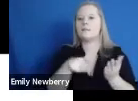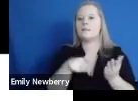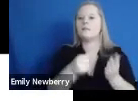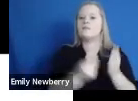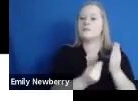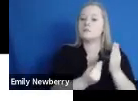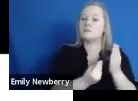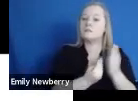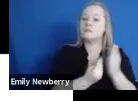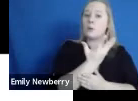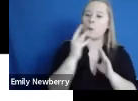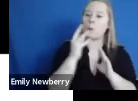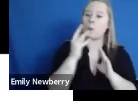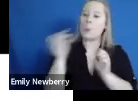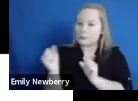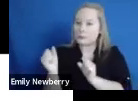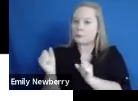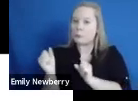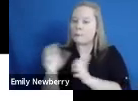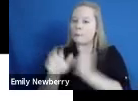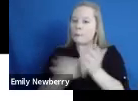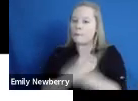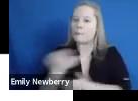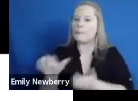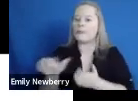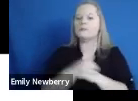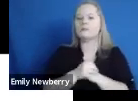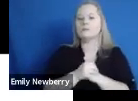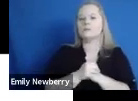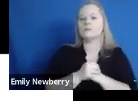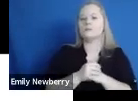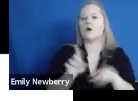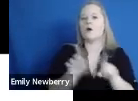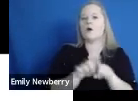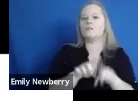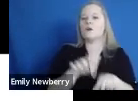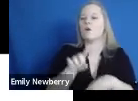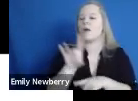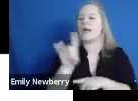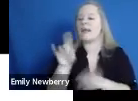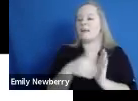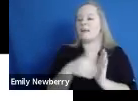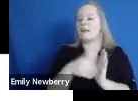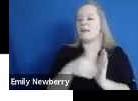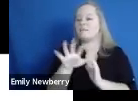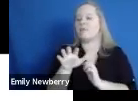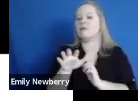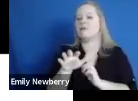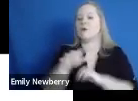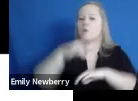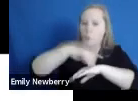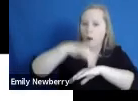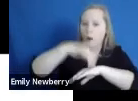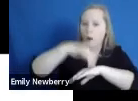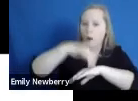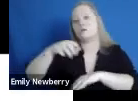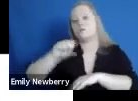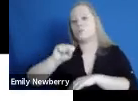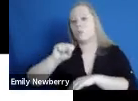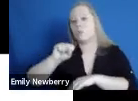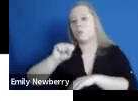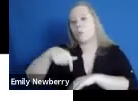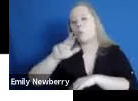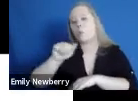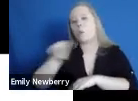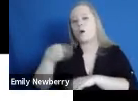winter mix. And we also have a plot of 85 acres that are watermelon, squash.